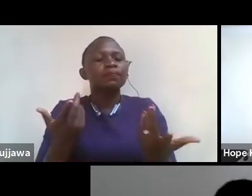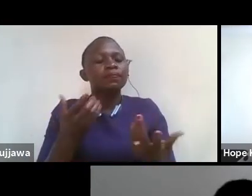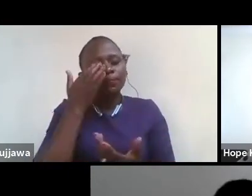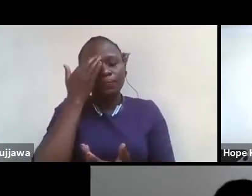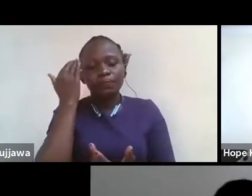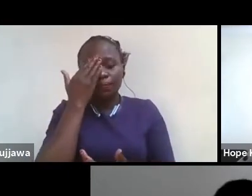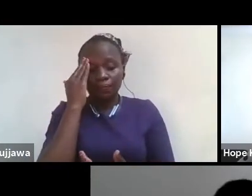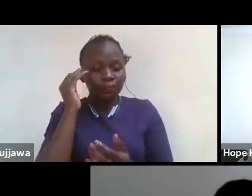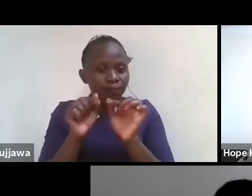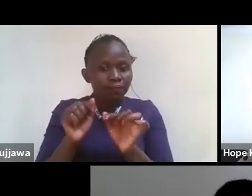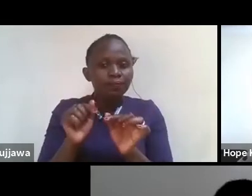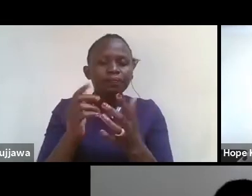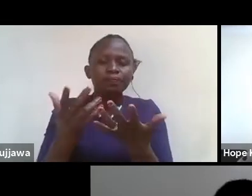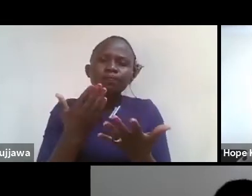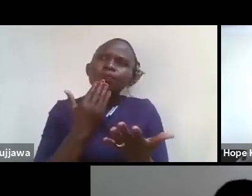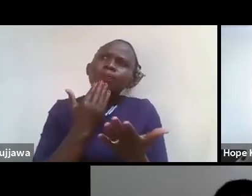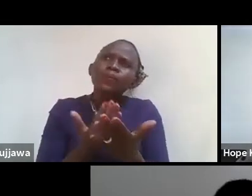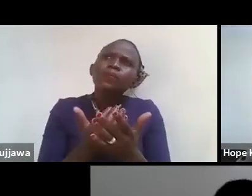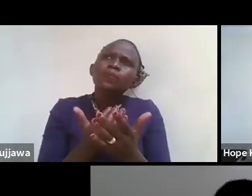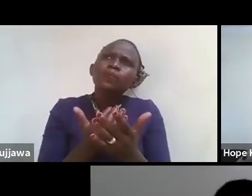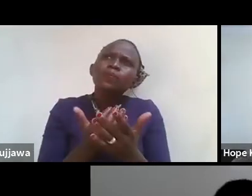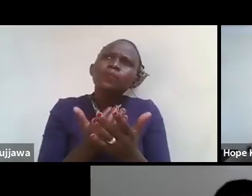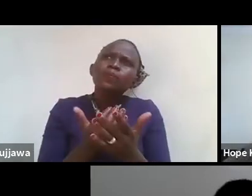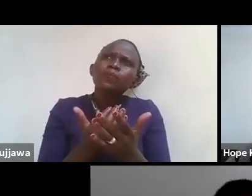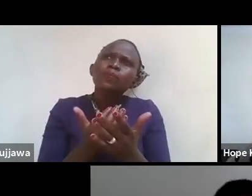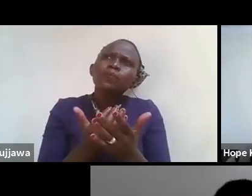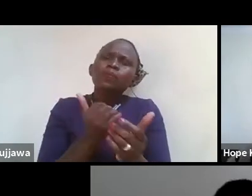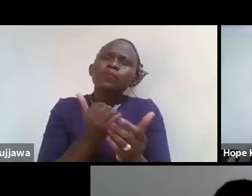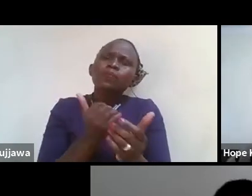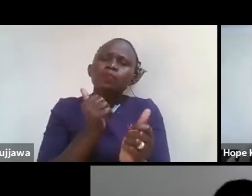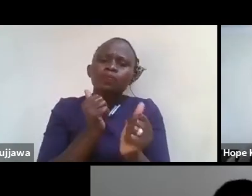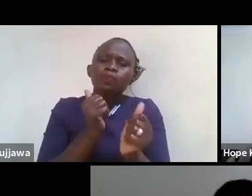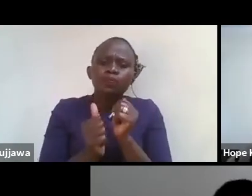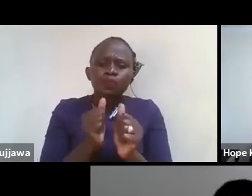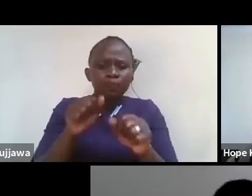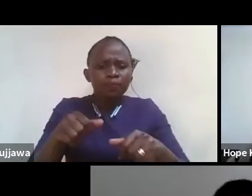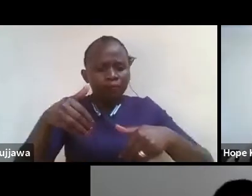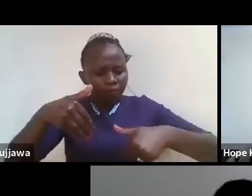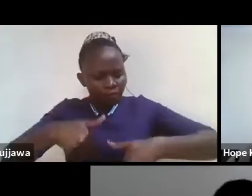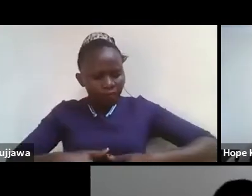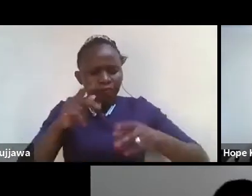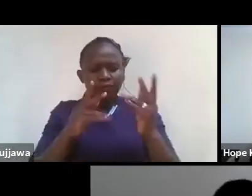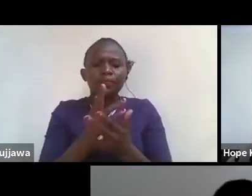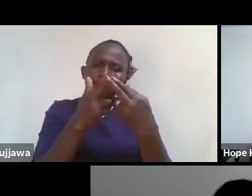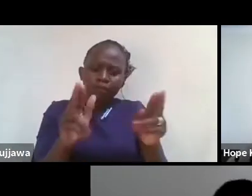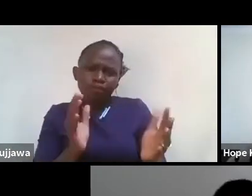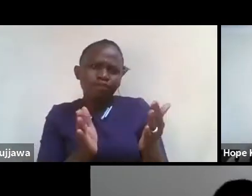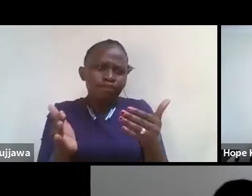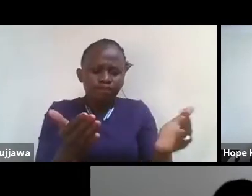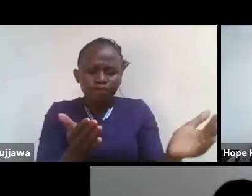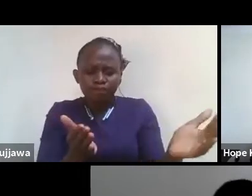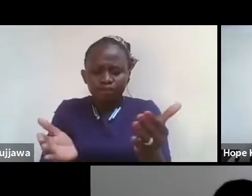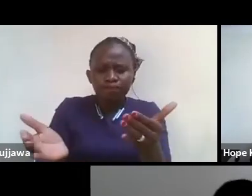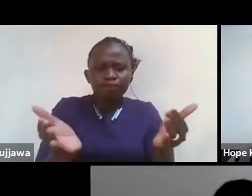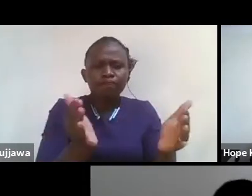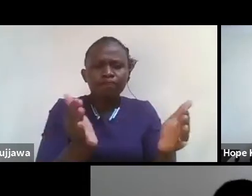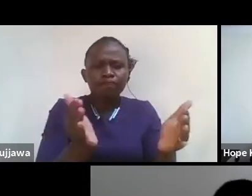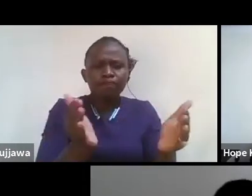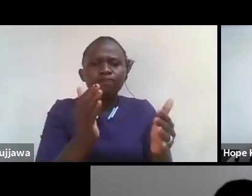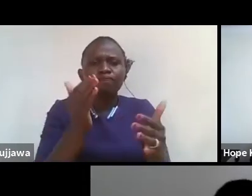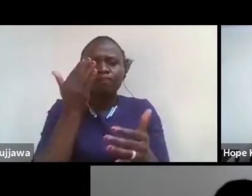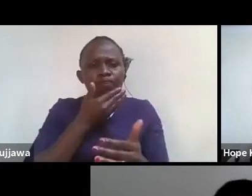derivatives, what are they, and how can young people begin to navigate around oil, gas, minerals? Because when you talk about oil, everyone